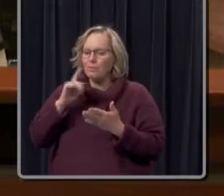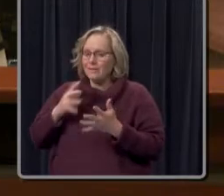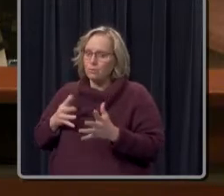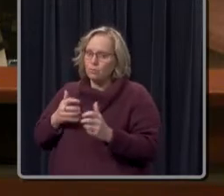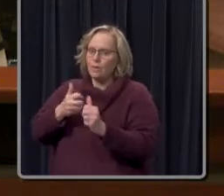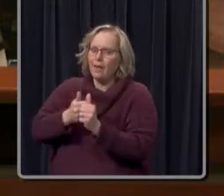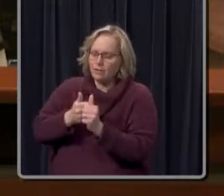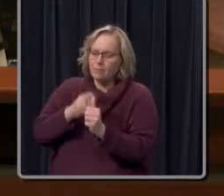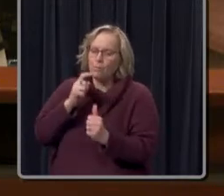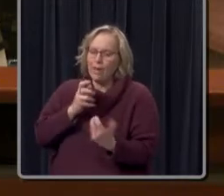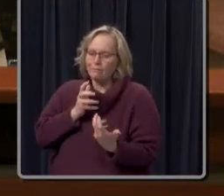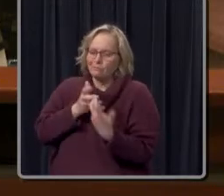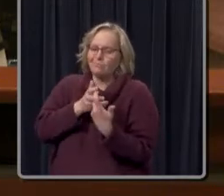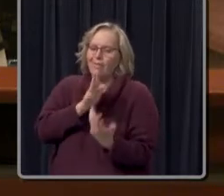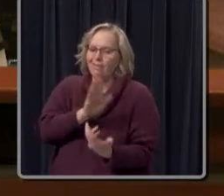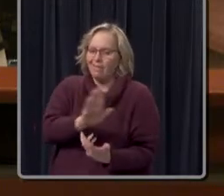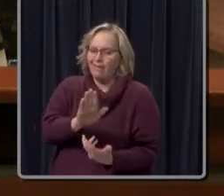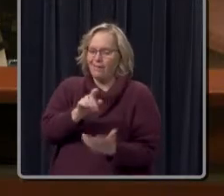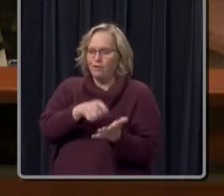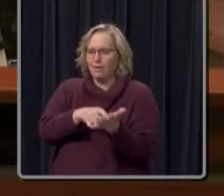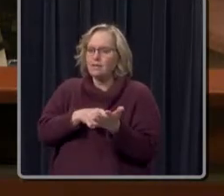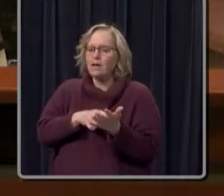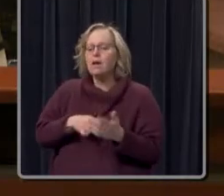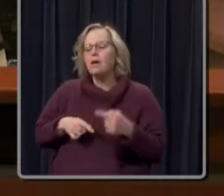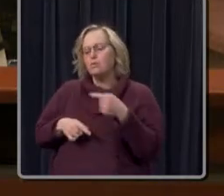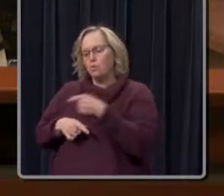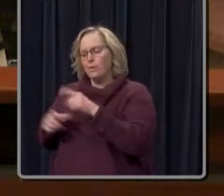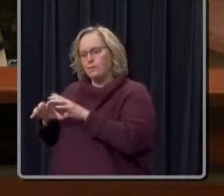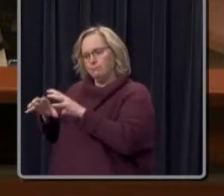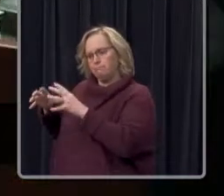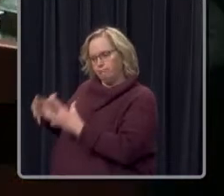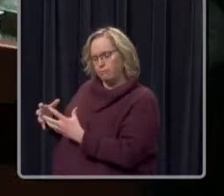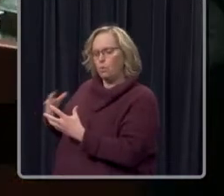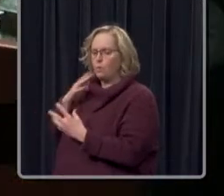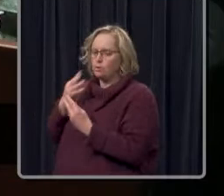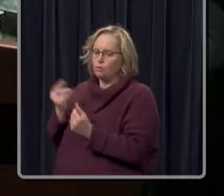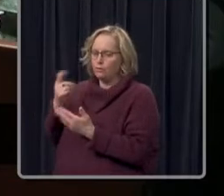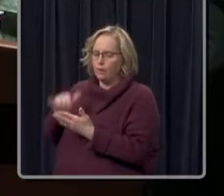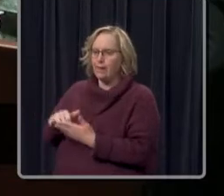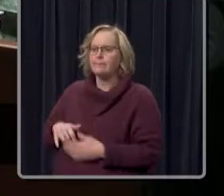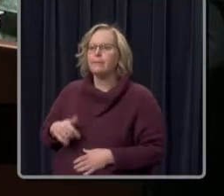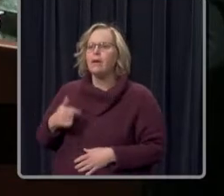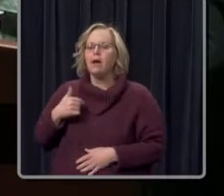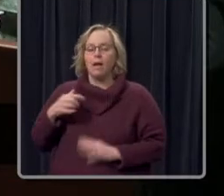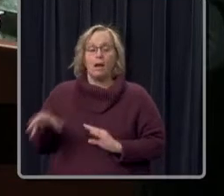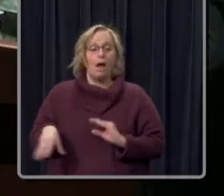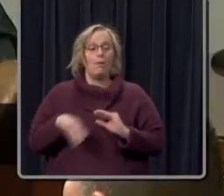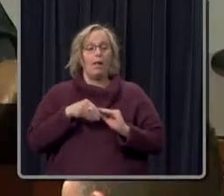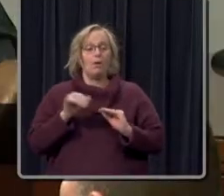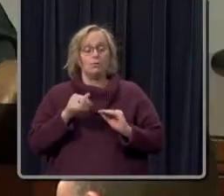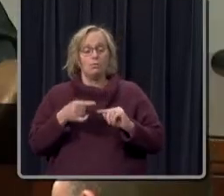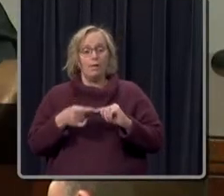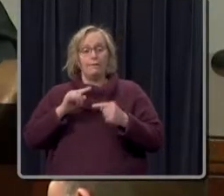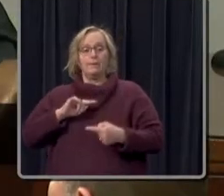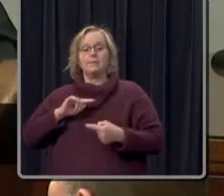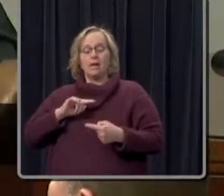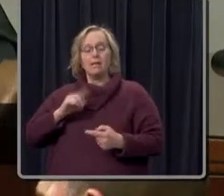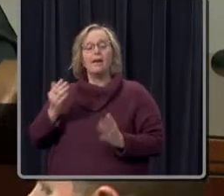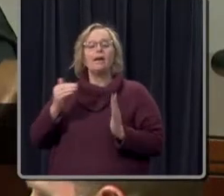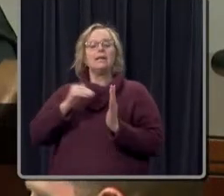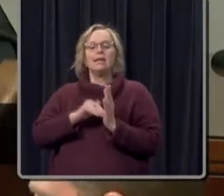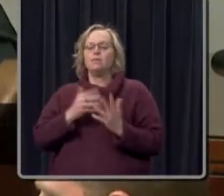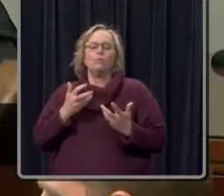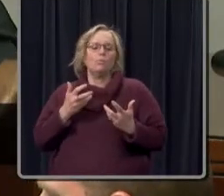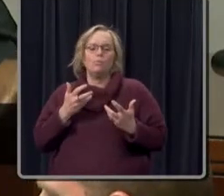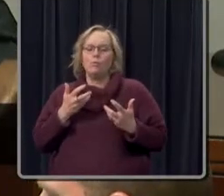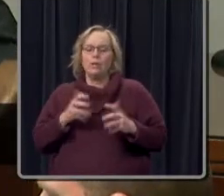their needs, and this is one of the solutions that we came up with at that time. And I would add to that, kind of the flip side is that we wouldn't want